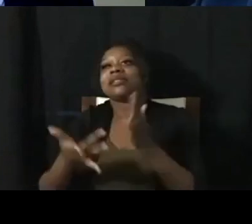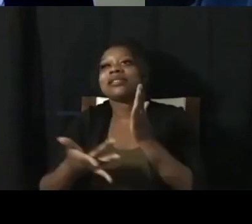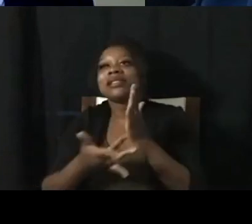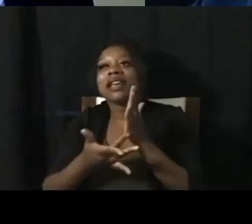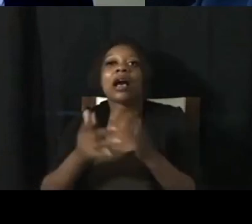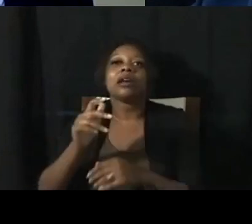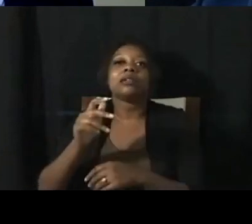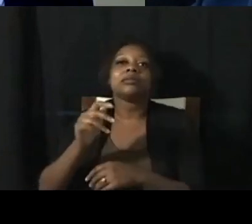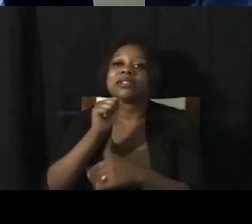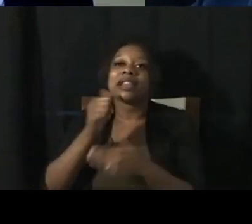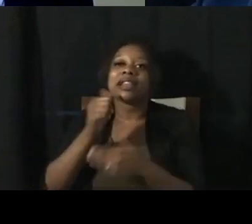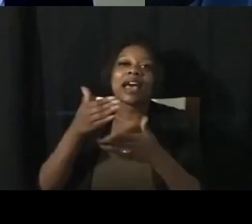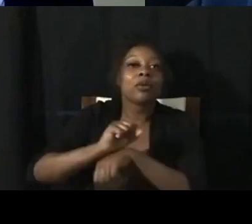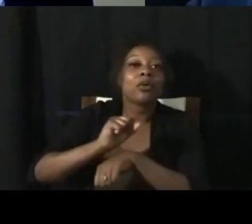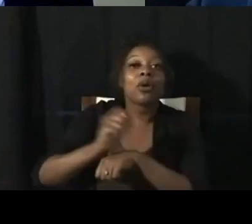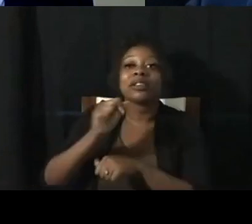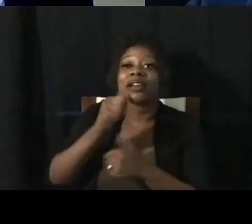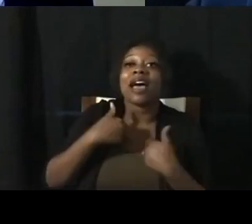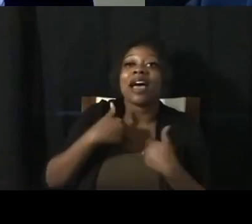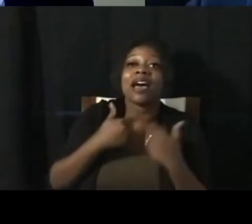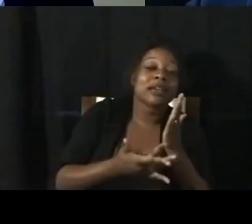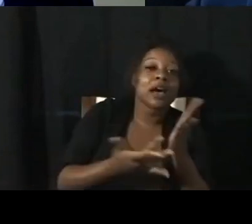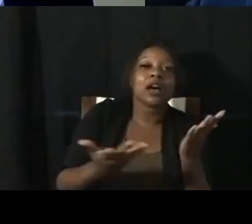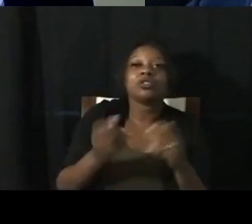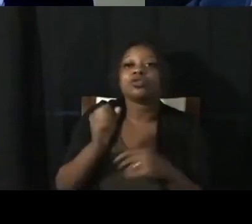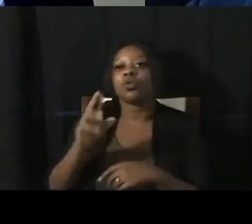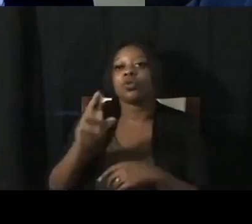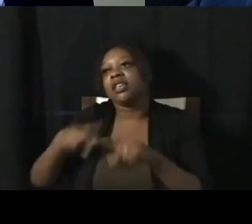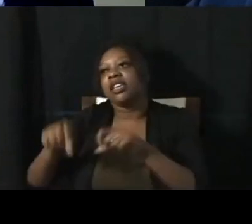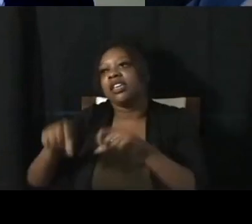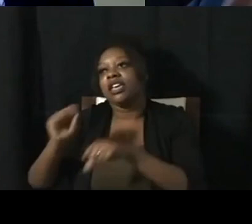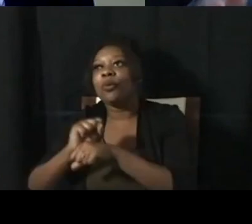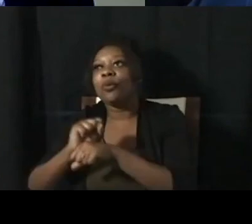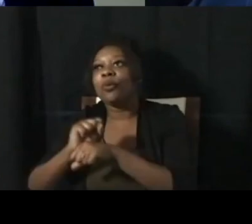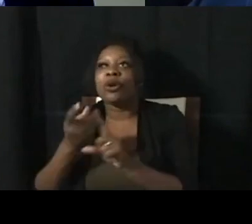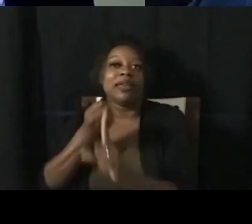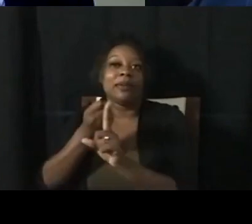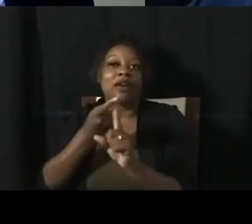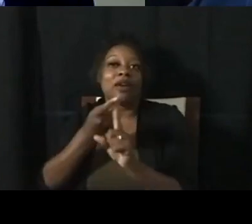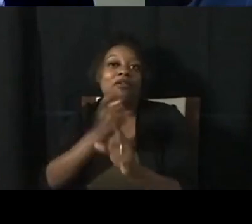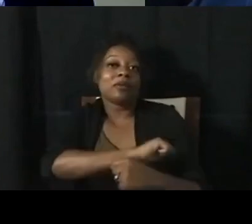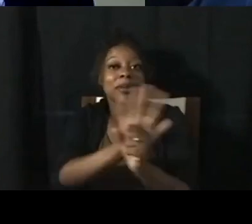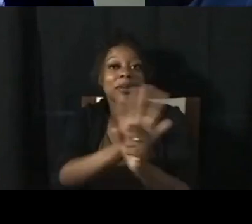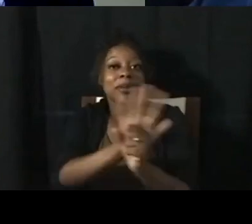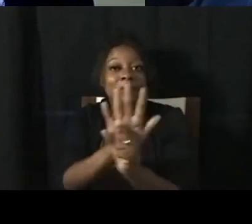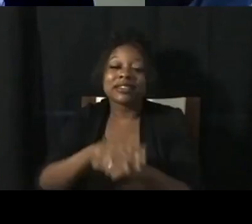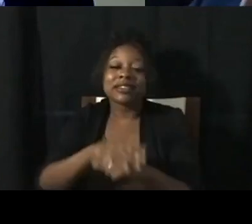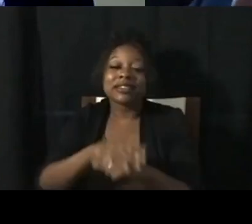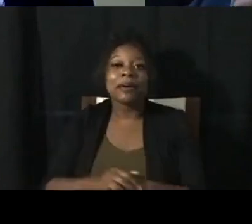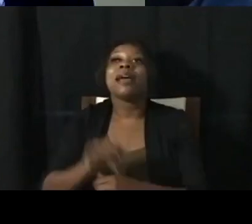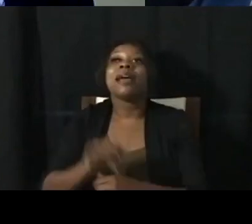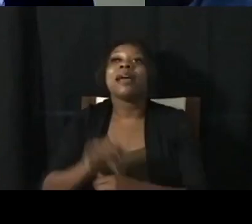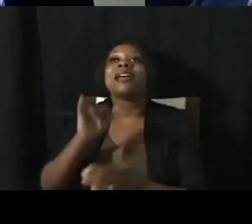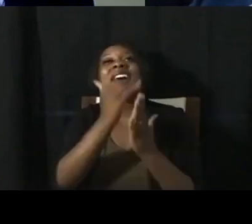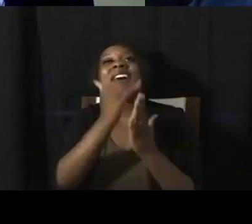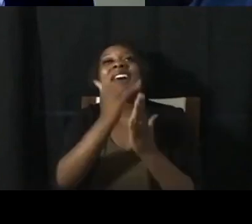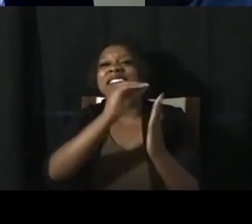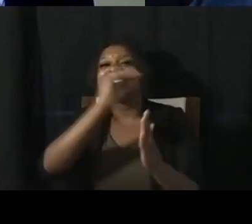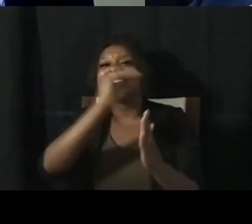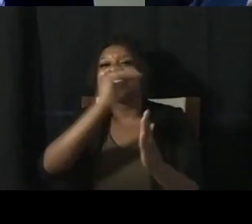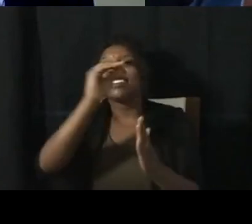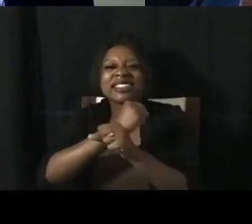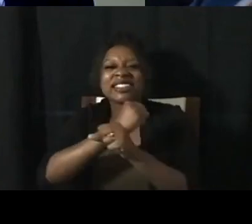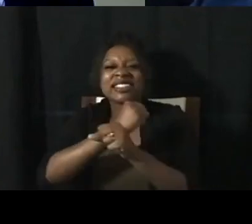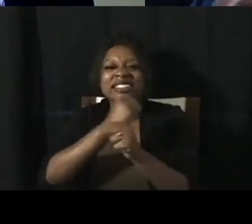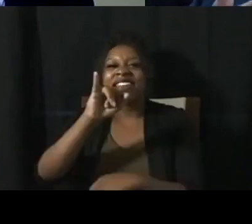the impact of the pandemic. And though the index is not intended to be scientifically deterministic, it provides a different level of insight